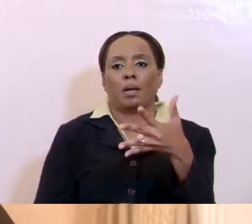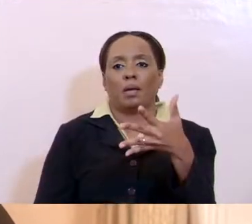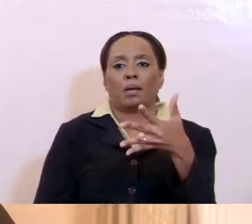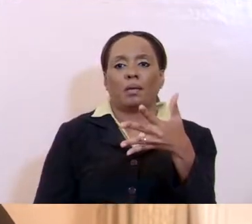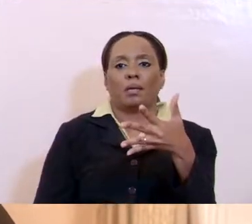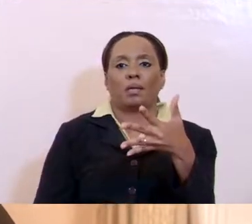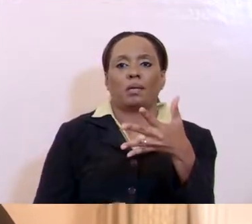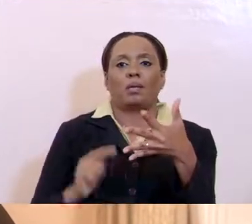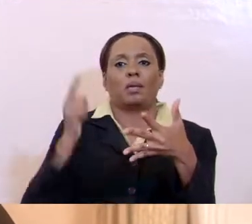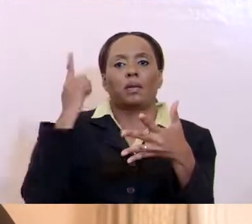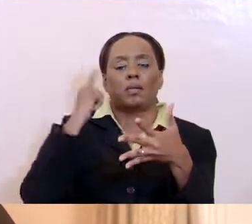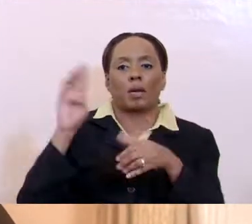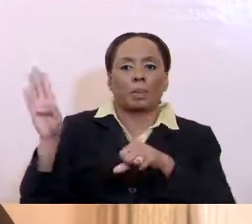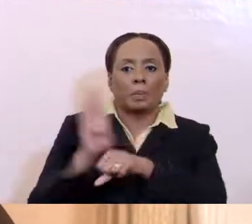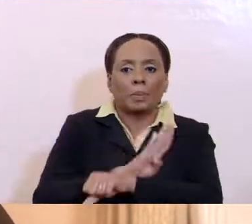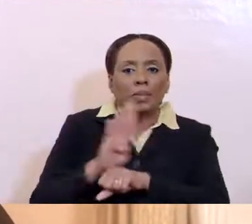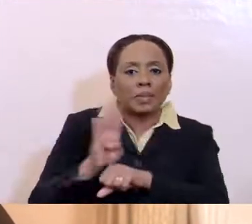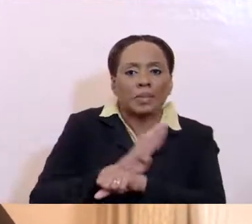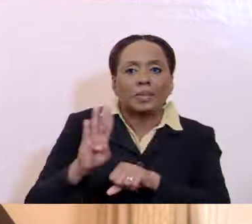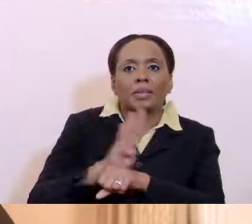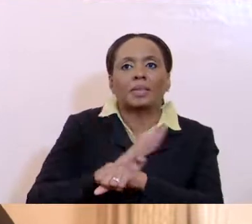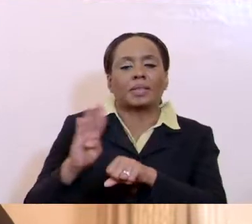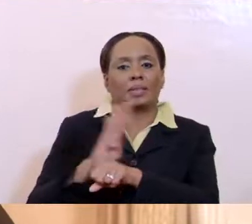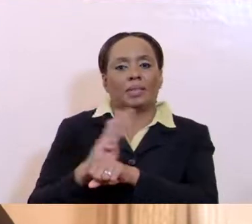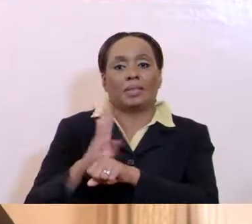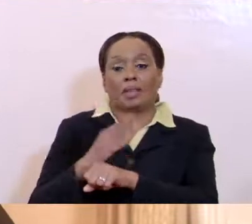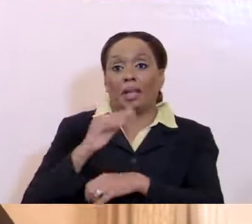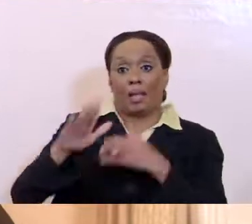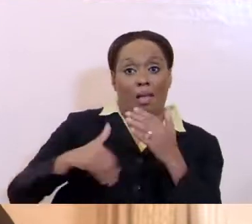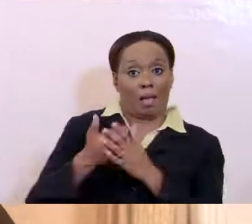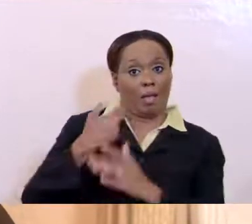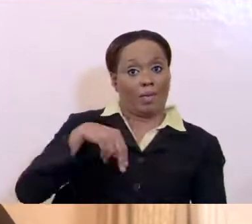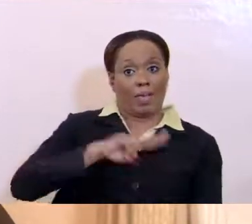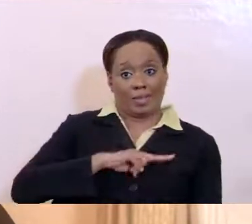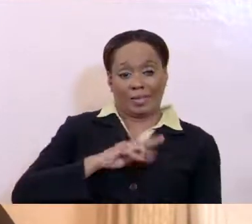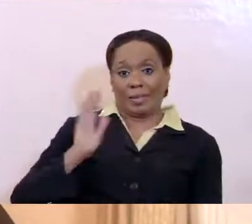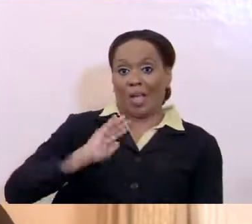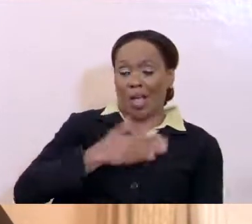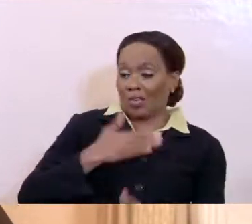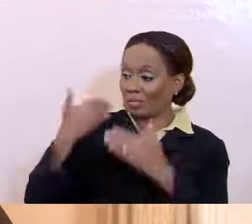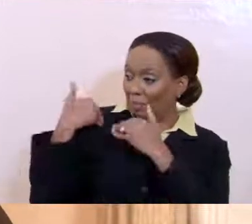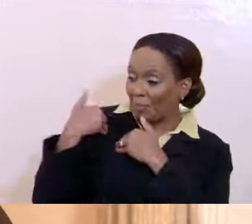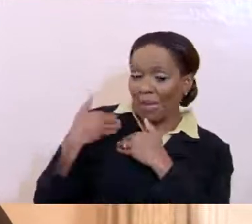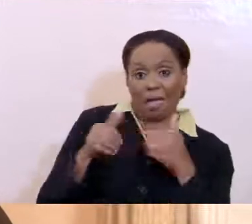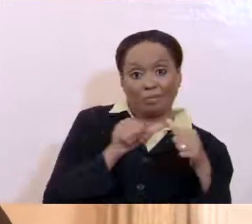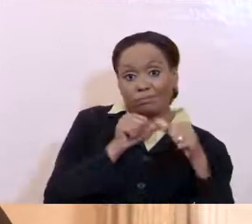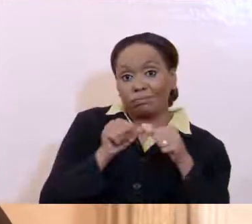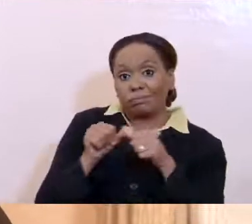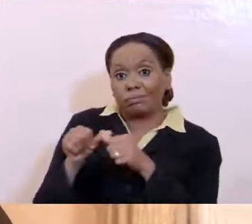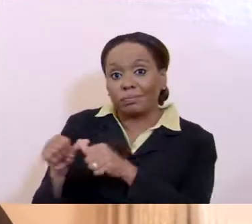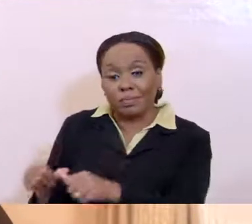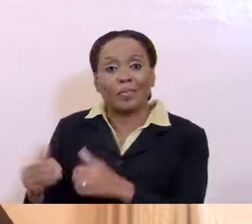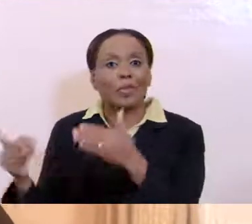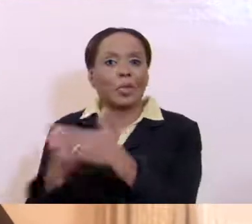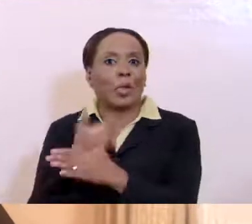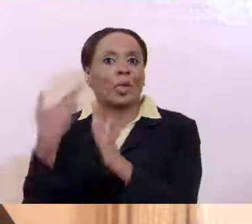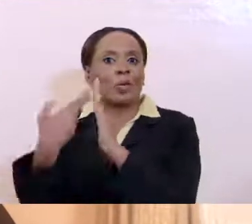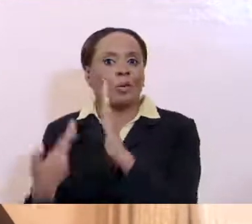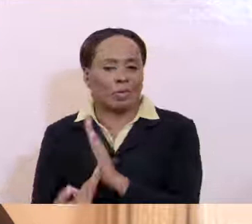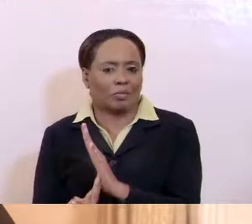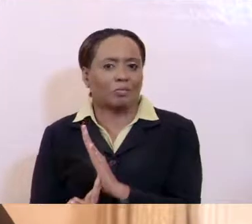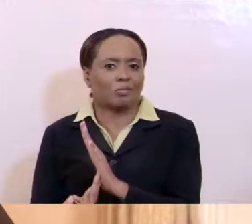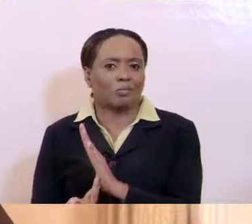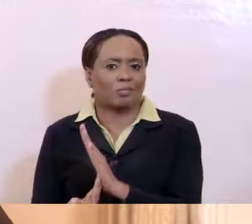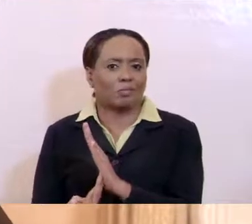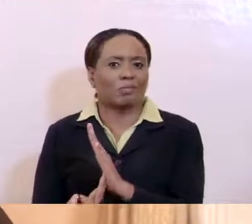the commercial sector and all Barbadians as we go into this new directive and